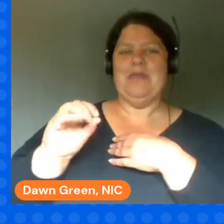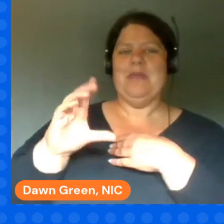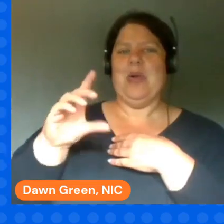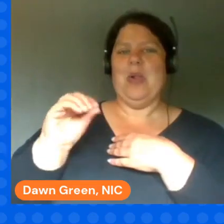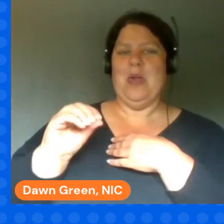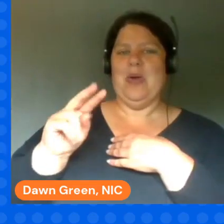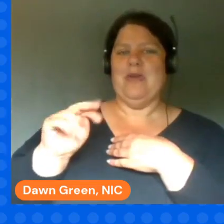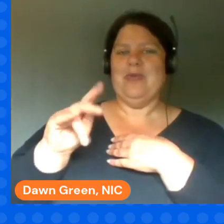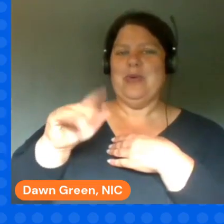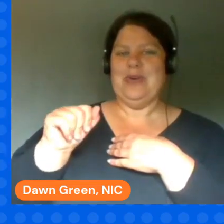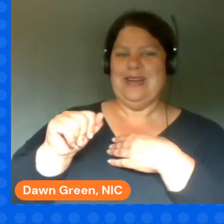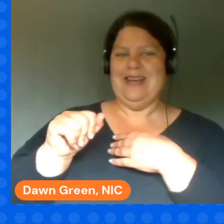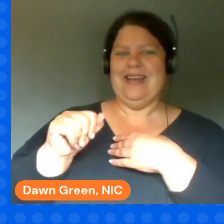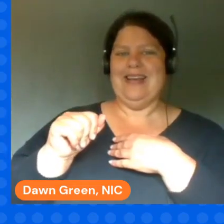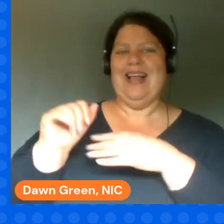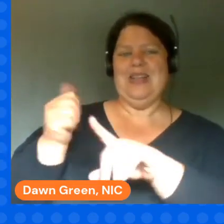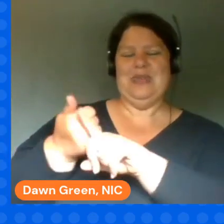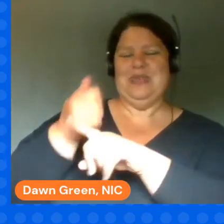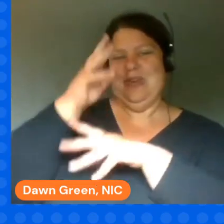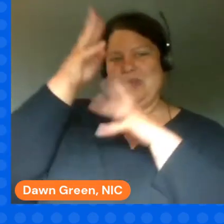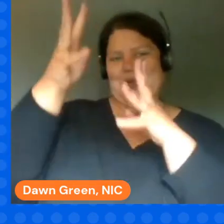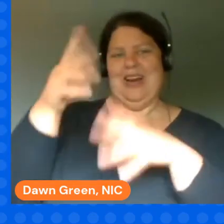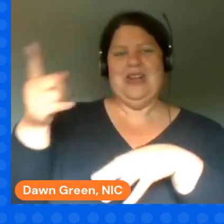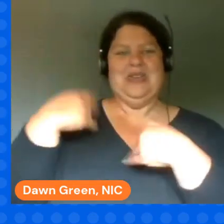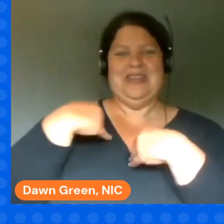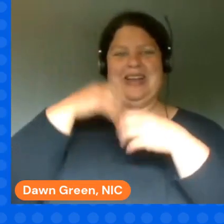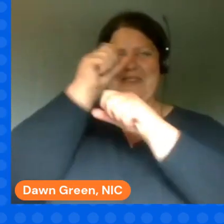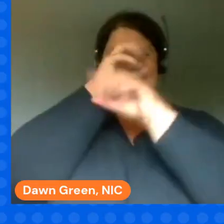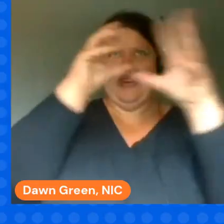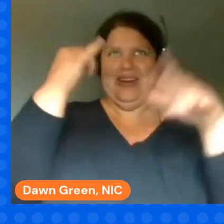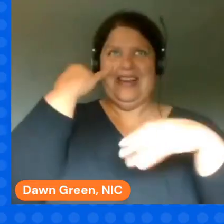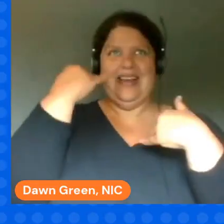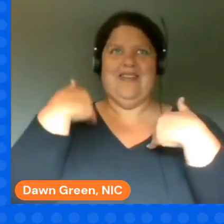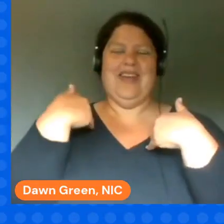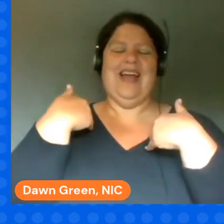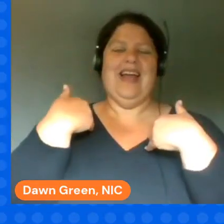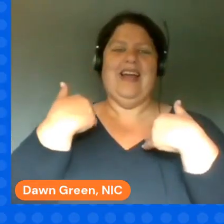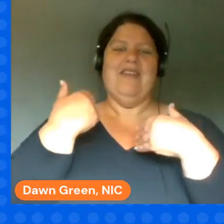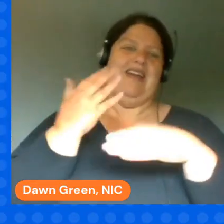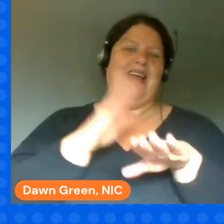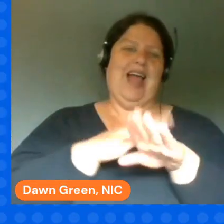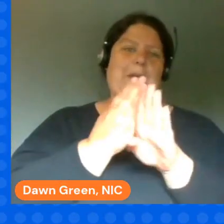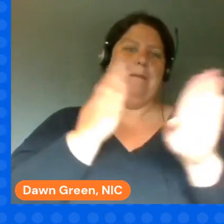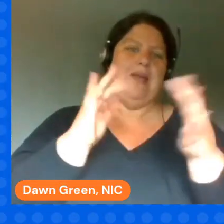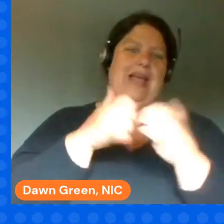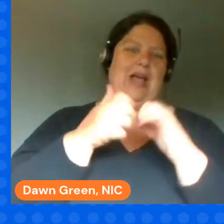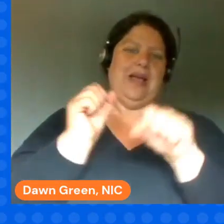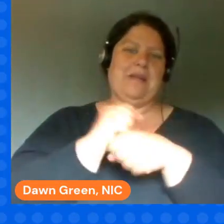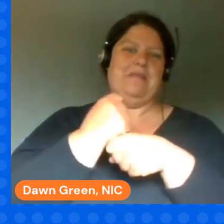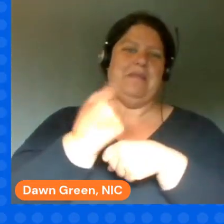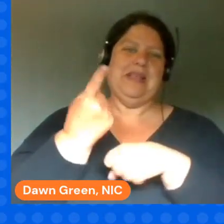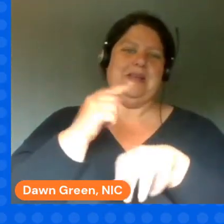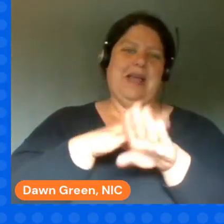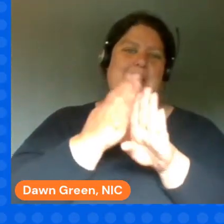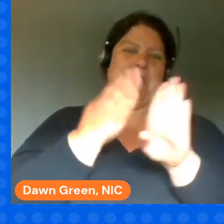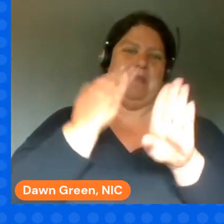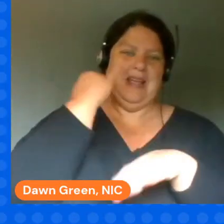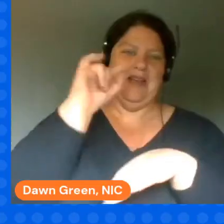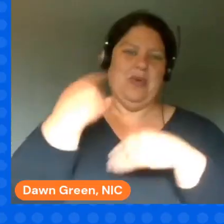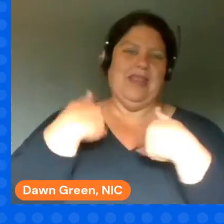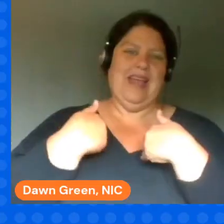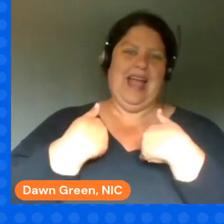a vision that OctoStudio, like if you're on the bus, how could you make something on the bus if you just have a mobile